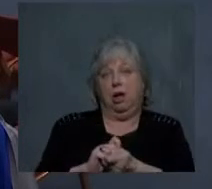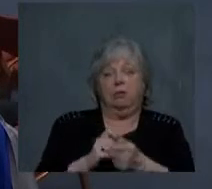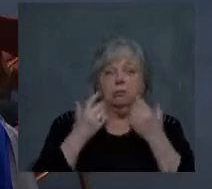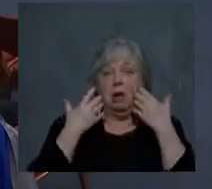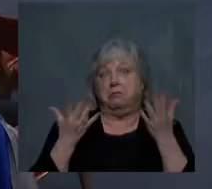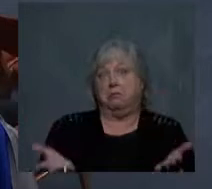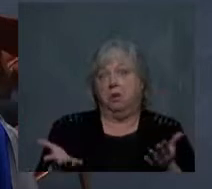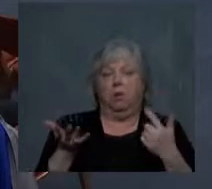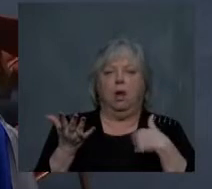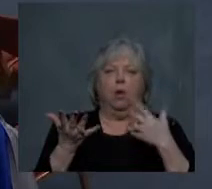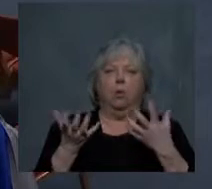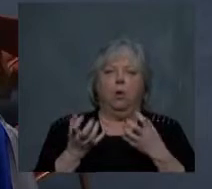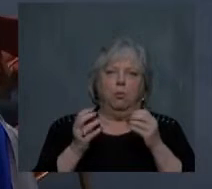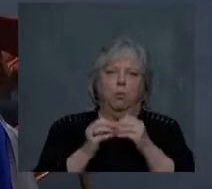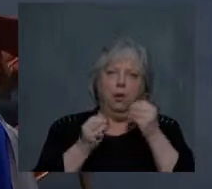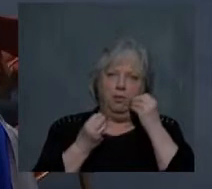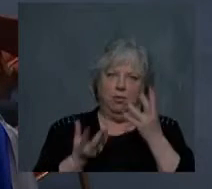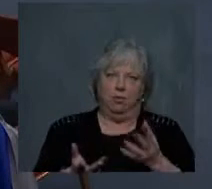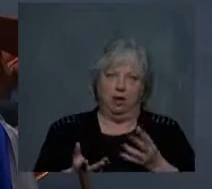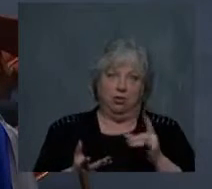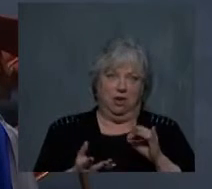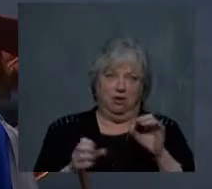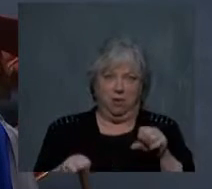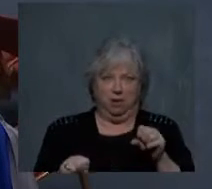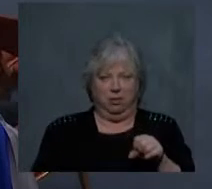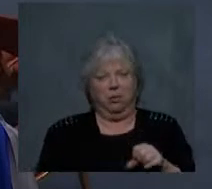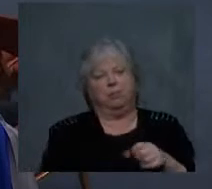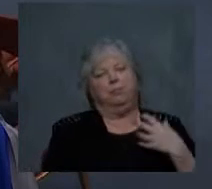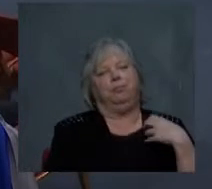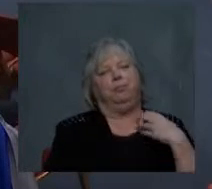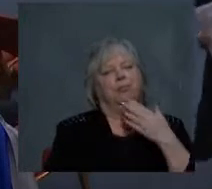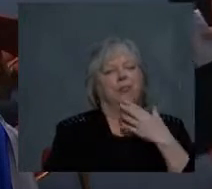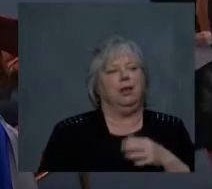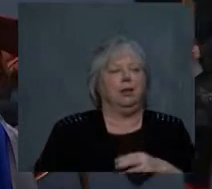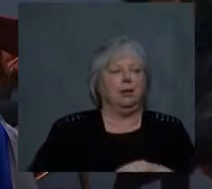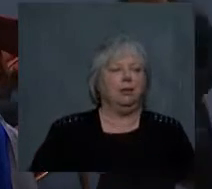know more information if that's possible. Okay, thank you.